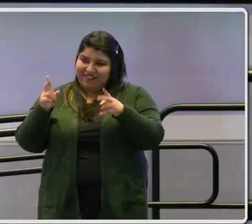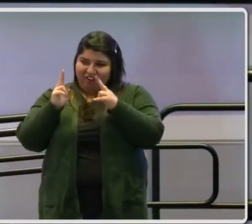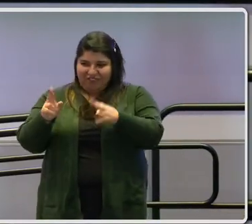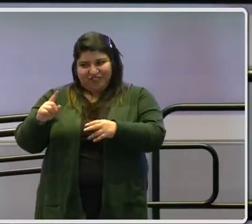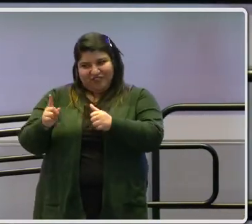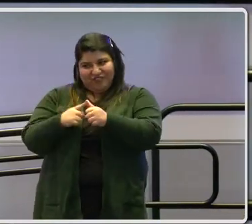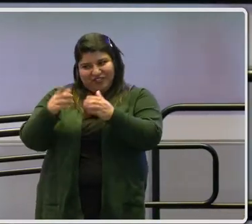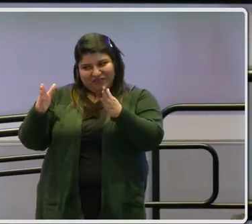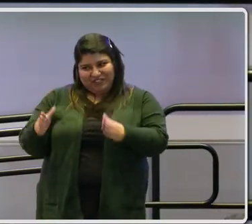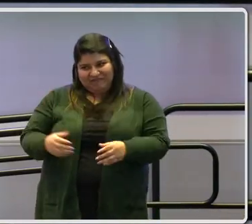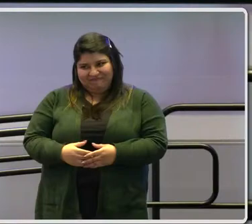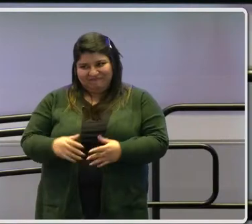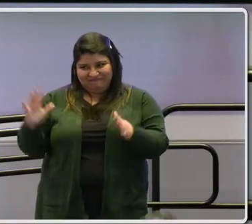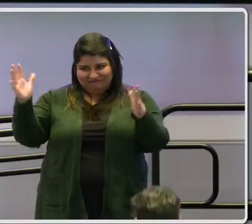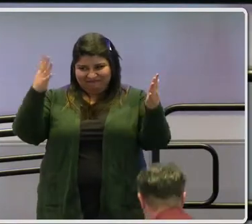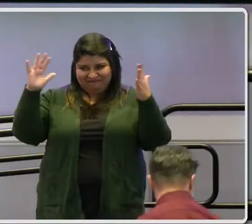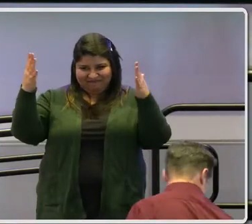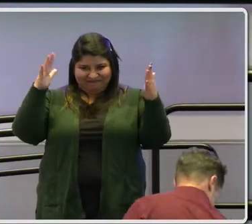recipient.